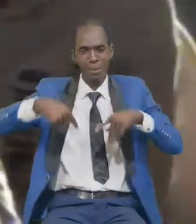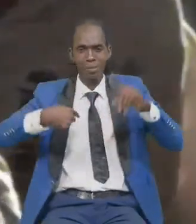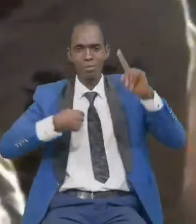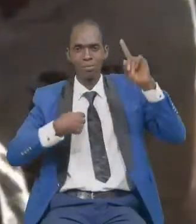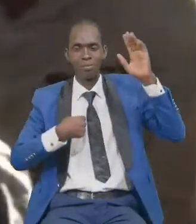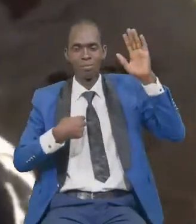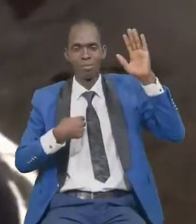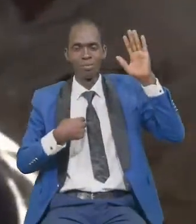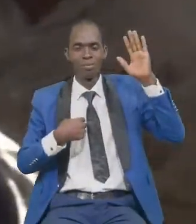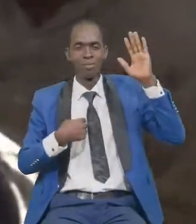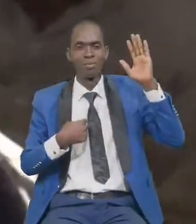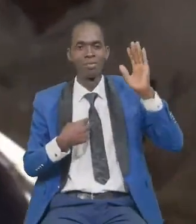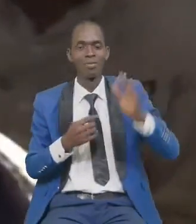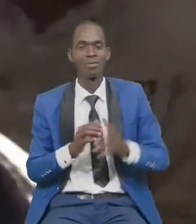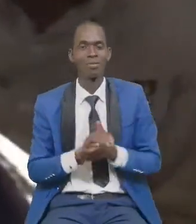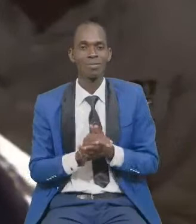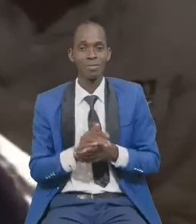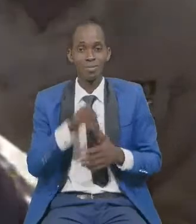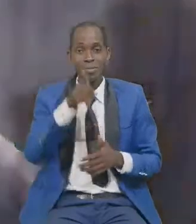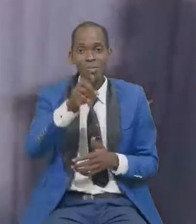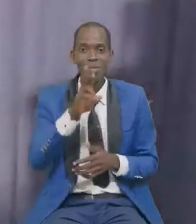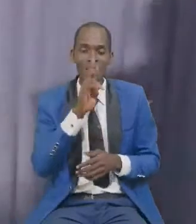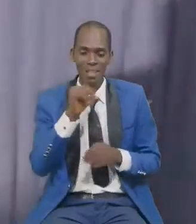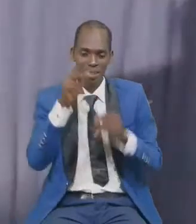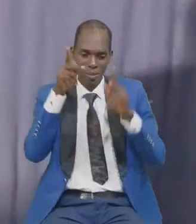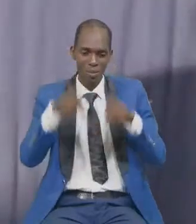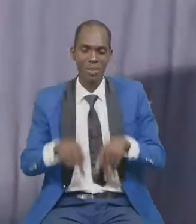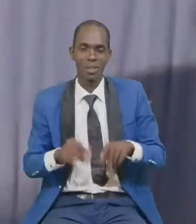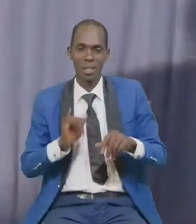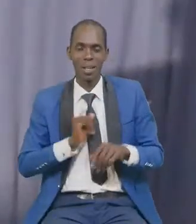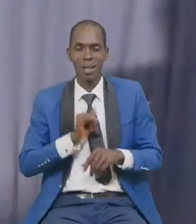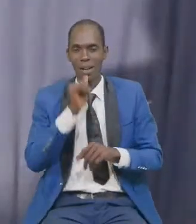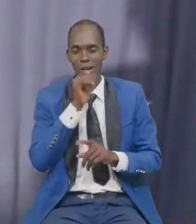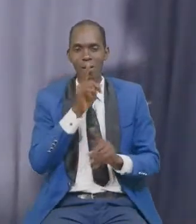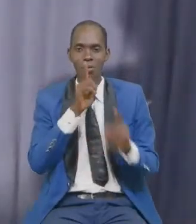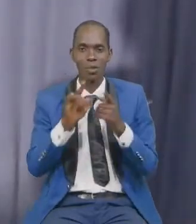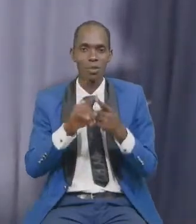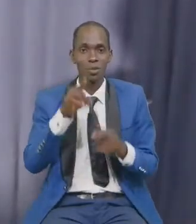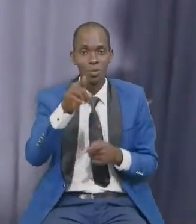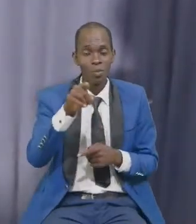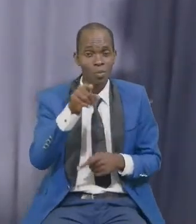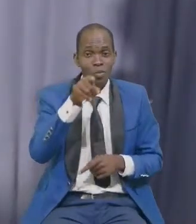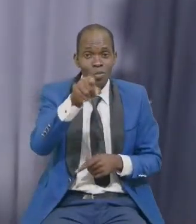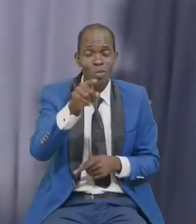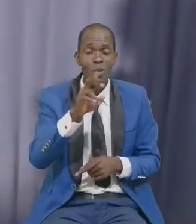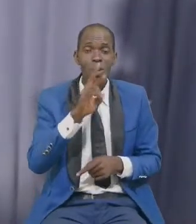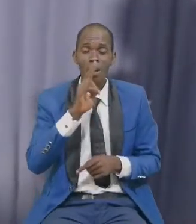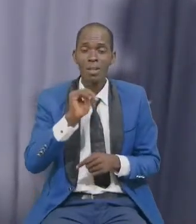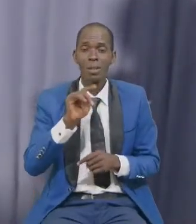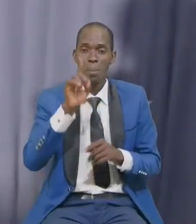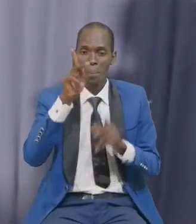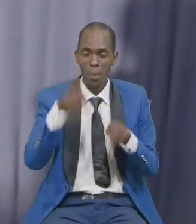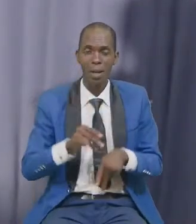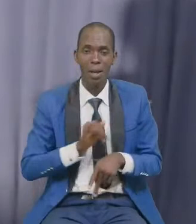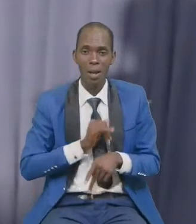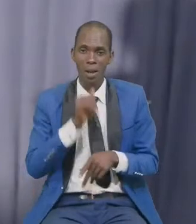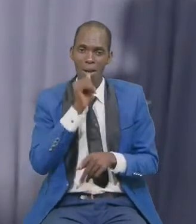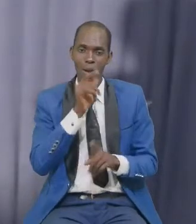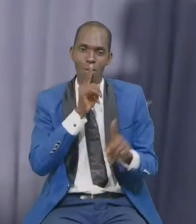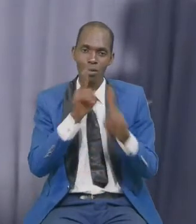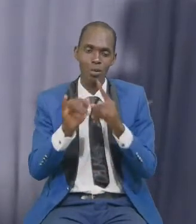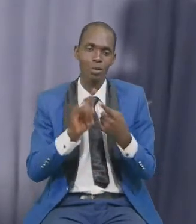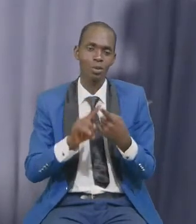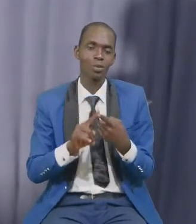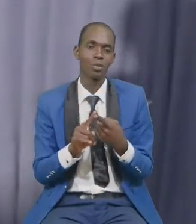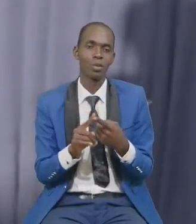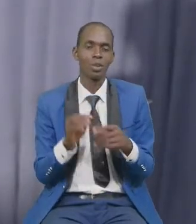there. You are the person I'm talking to. I said you are the person I'm talking to. Galatians